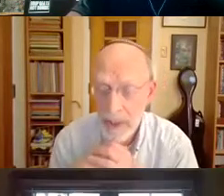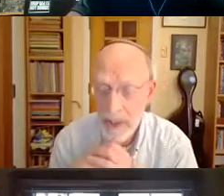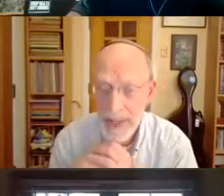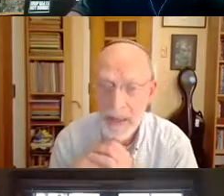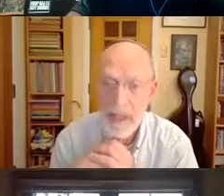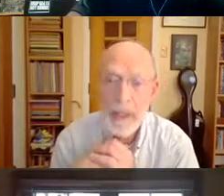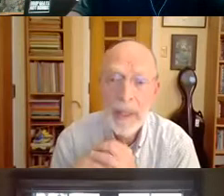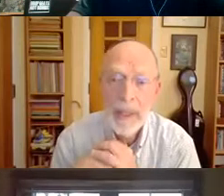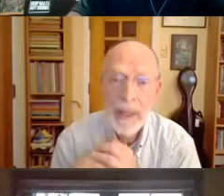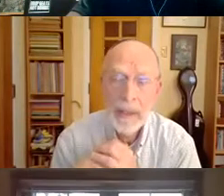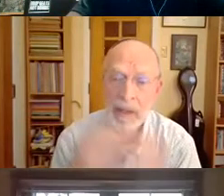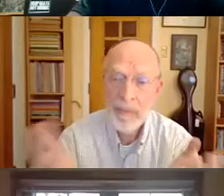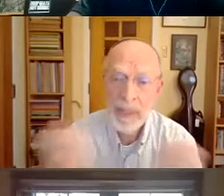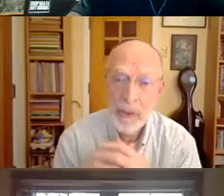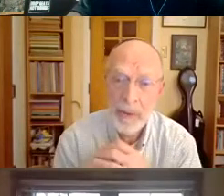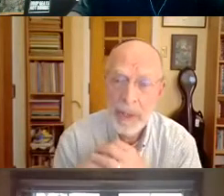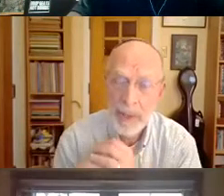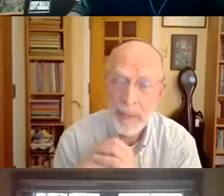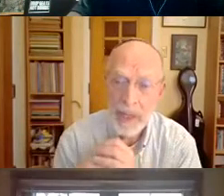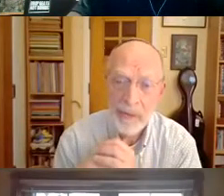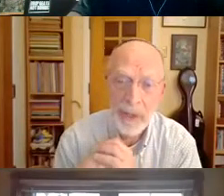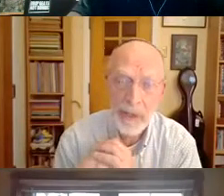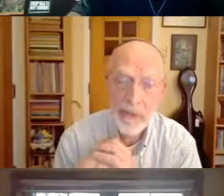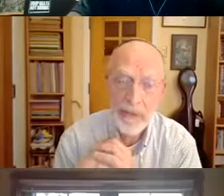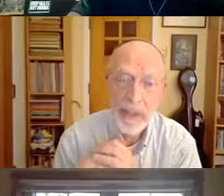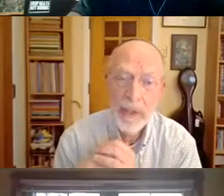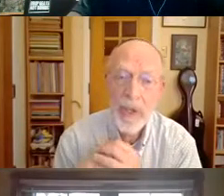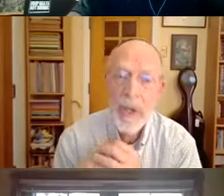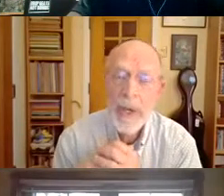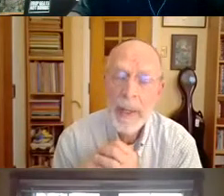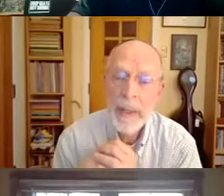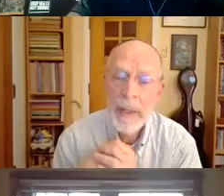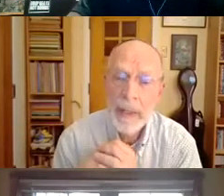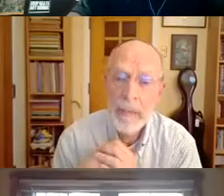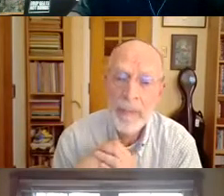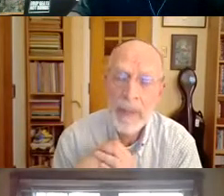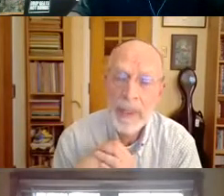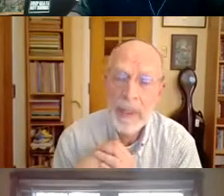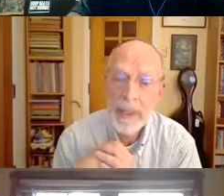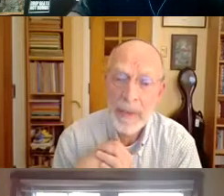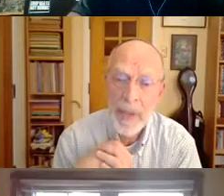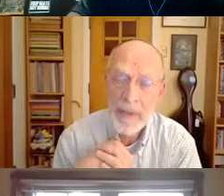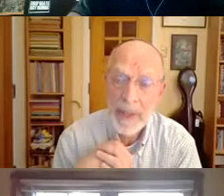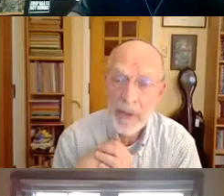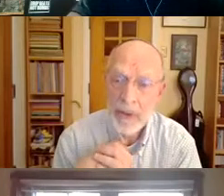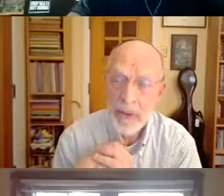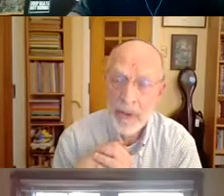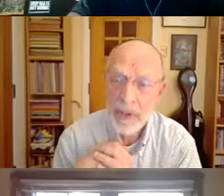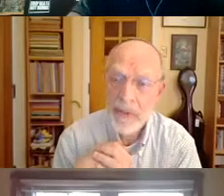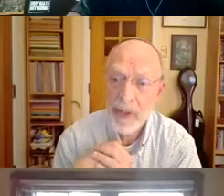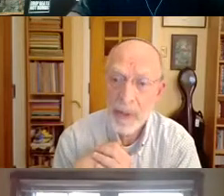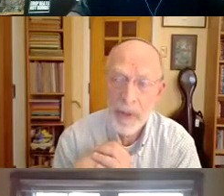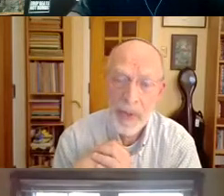to Hillel Academy. I've been here on this block for nearly 50 years. And the safety concerns